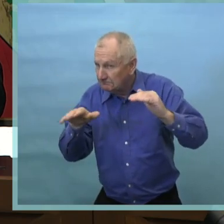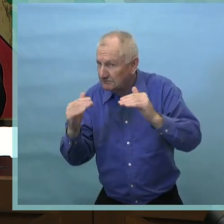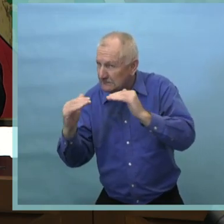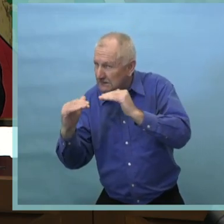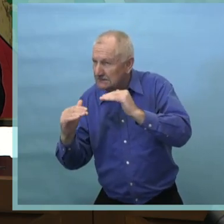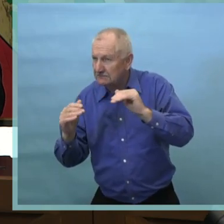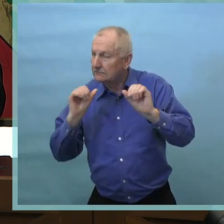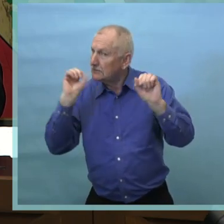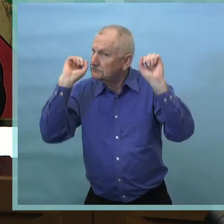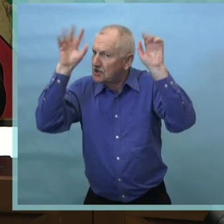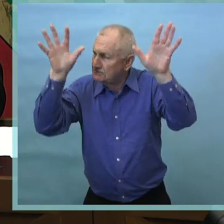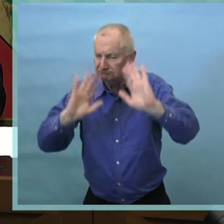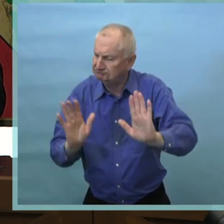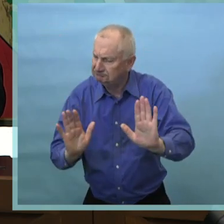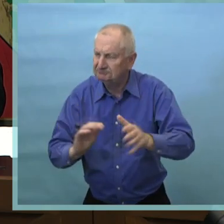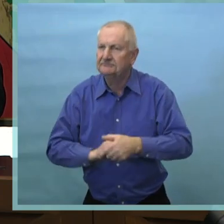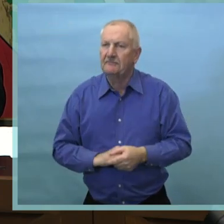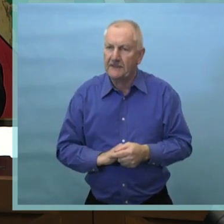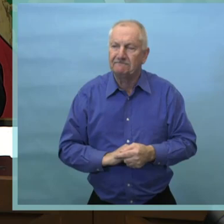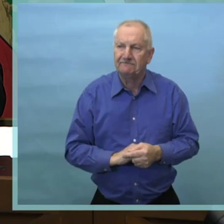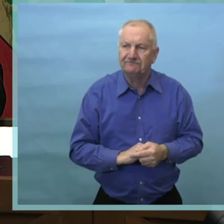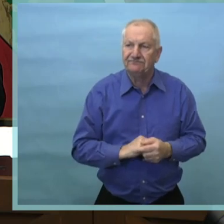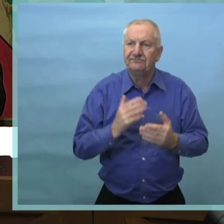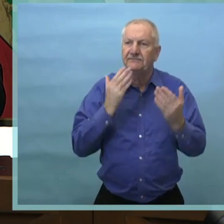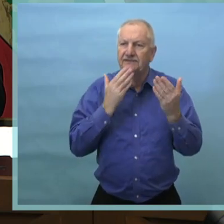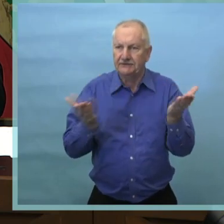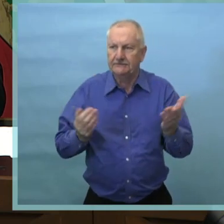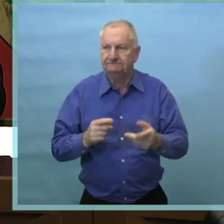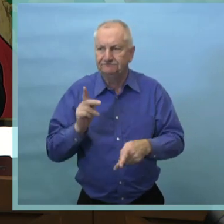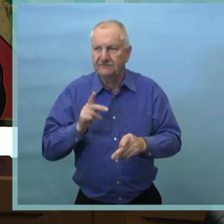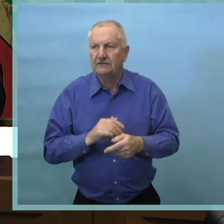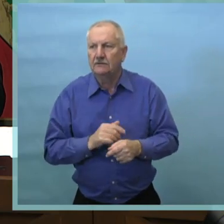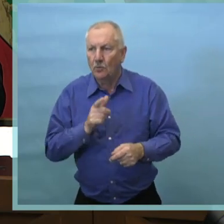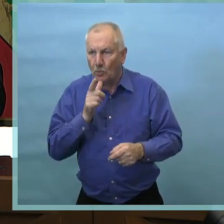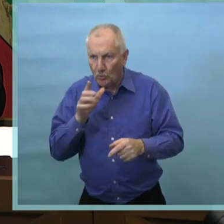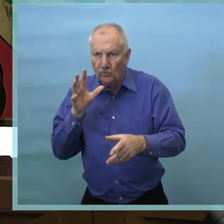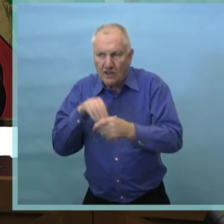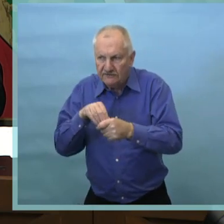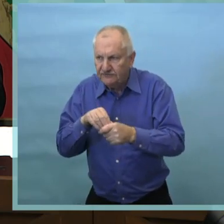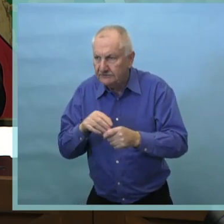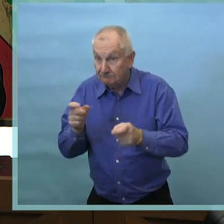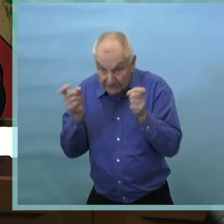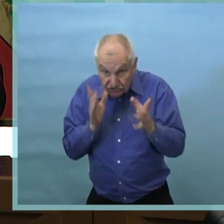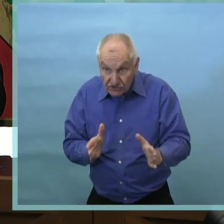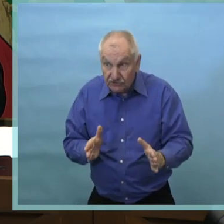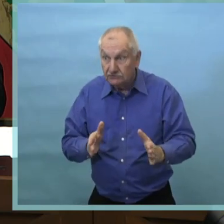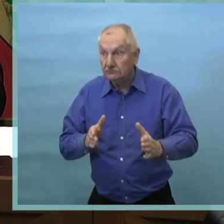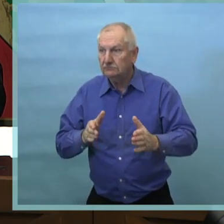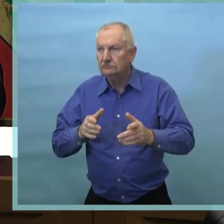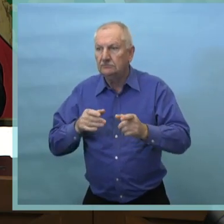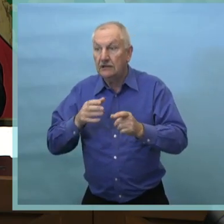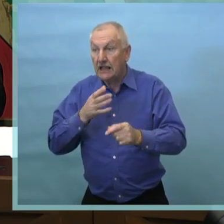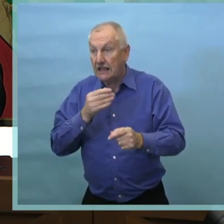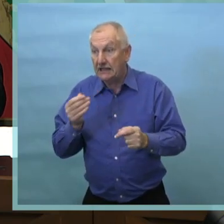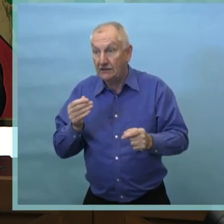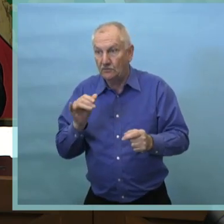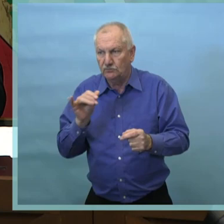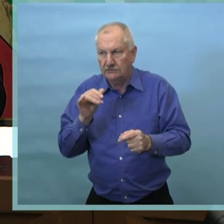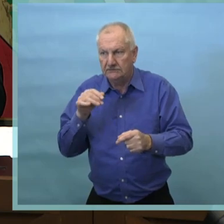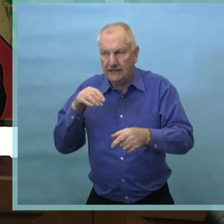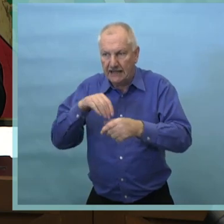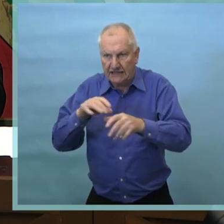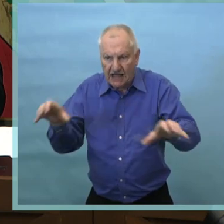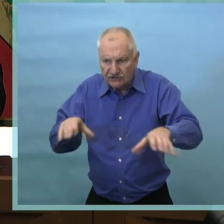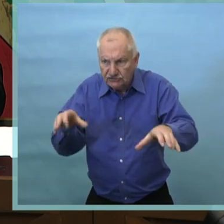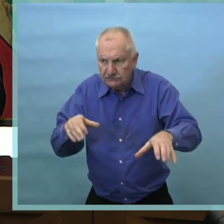to thank all of those individuals who are involved with this, not just at management, but those who have boots on the ground who are helping right now